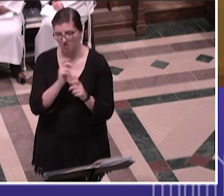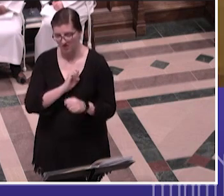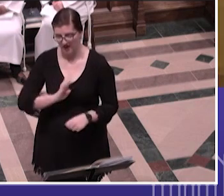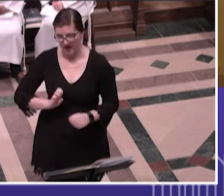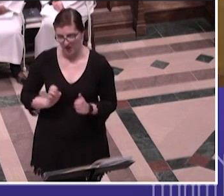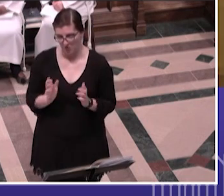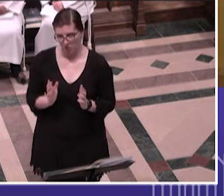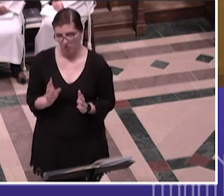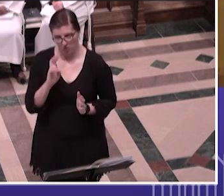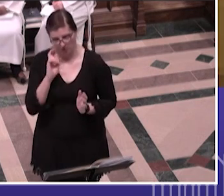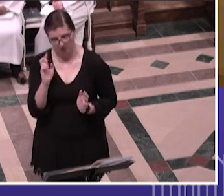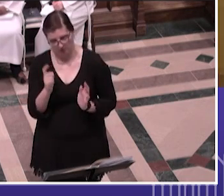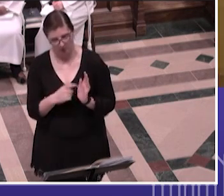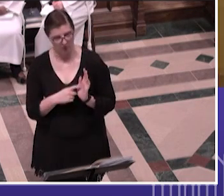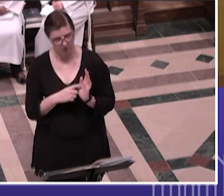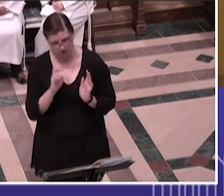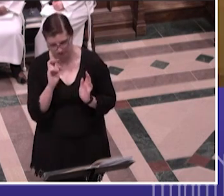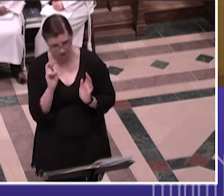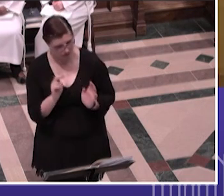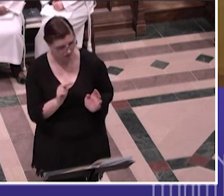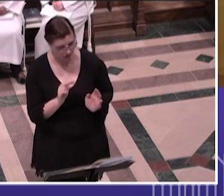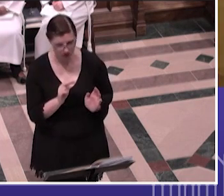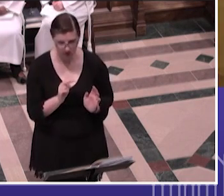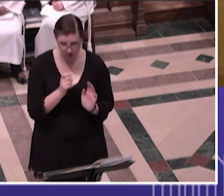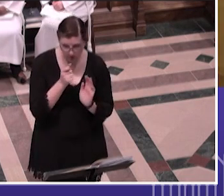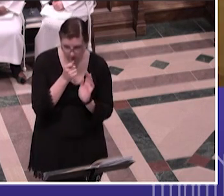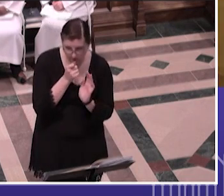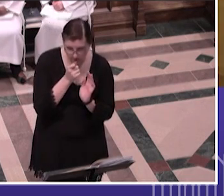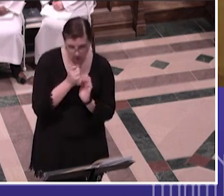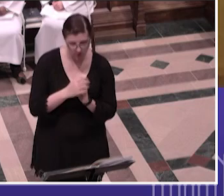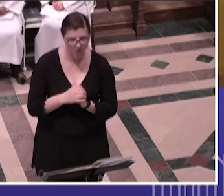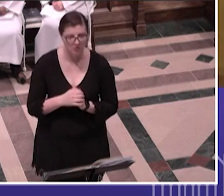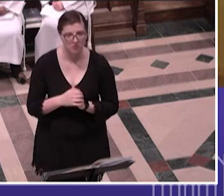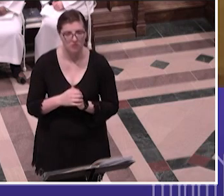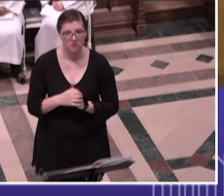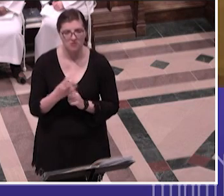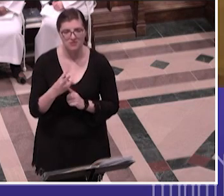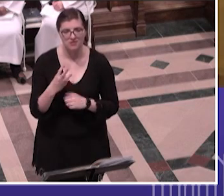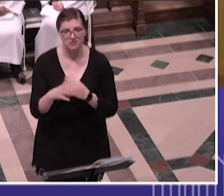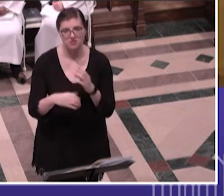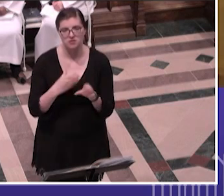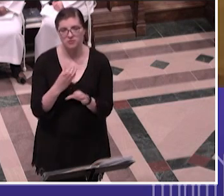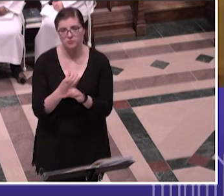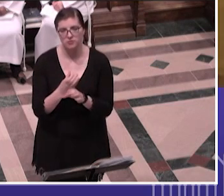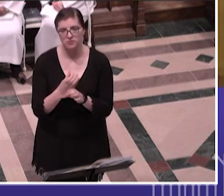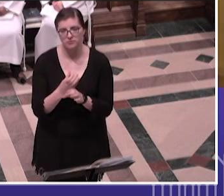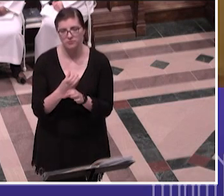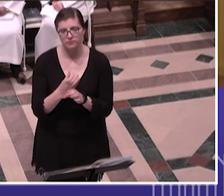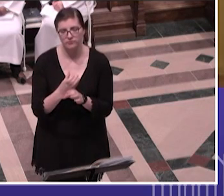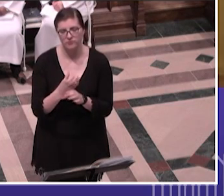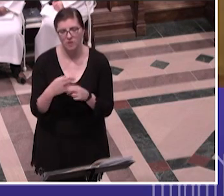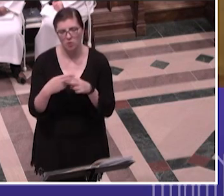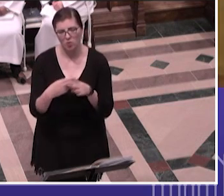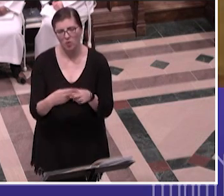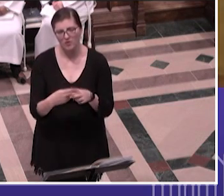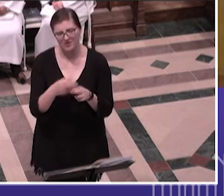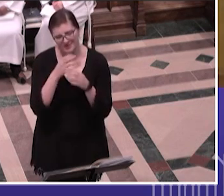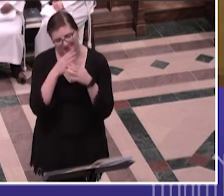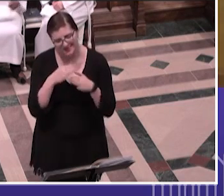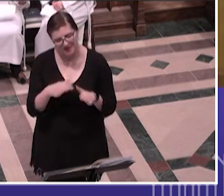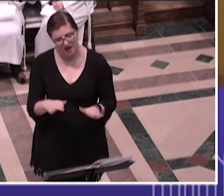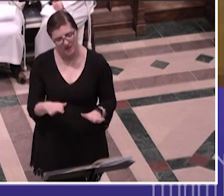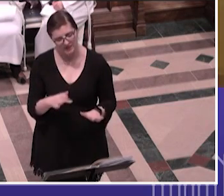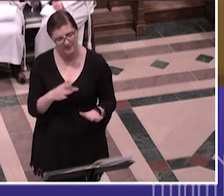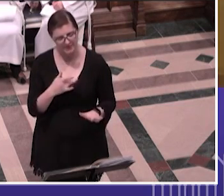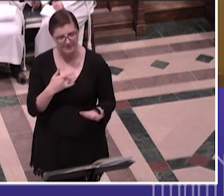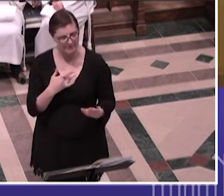boogeymen. And in the 16th century, John Calvin called the silent sympathizers of the